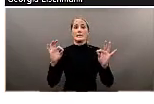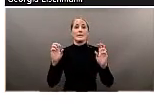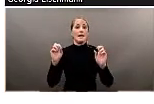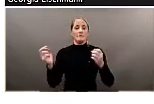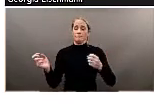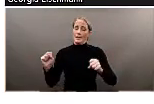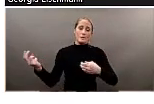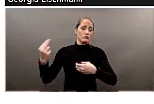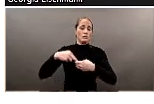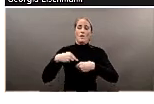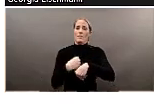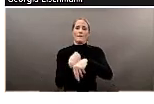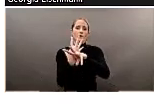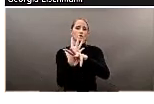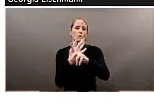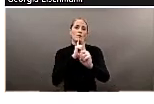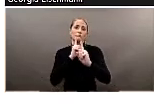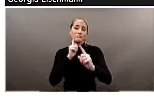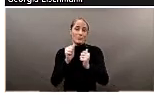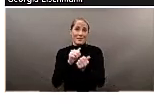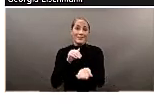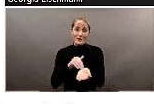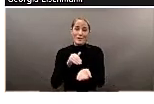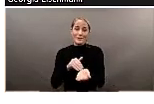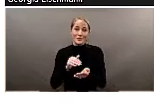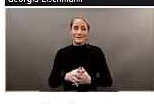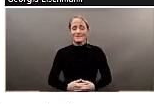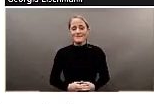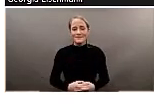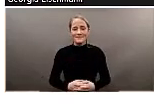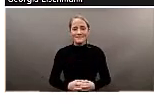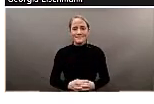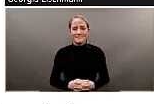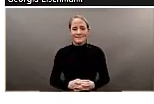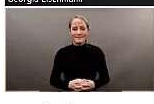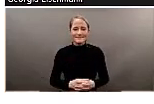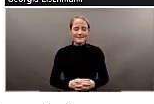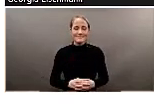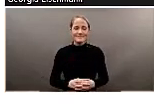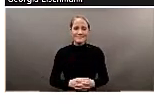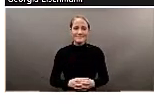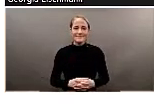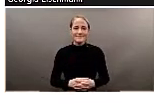free and ready to join your virtual visit if that would be helpful.